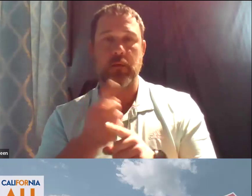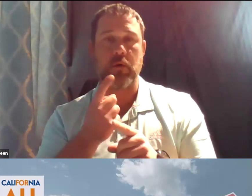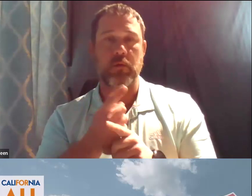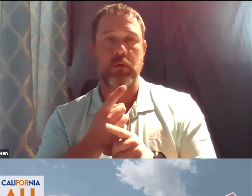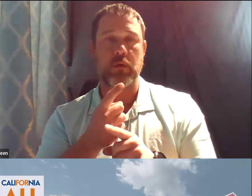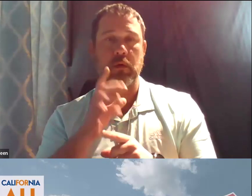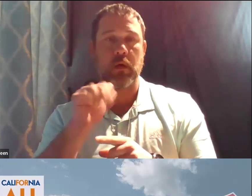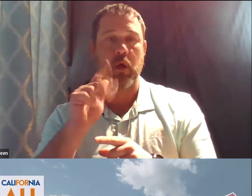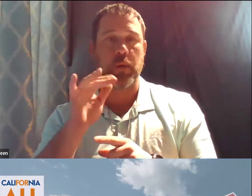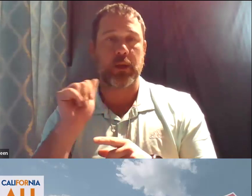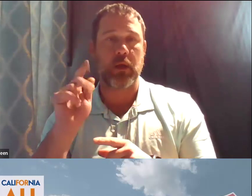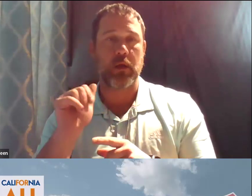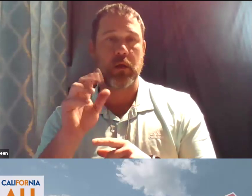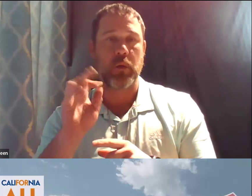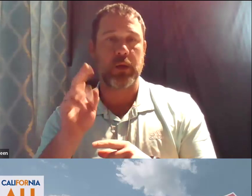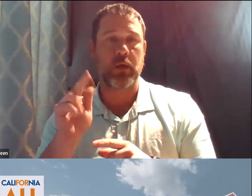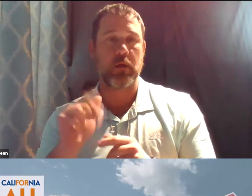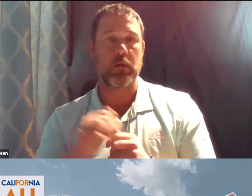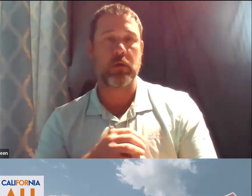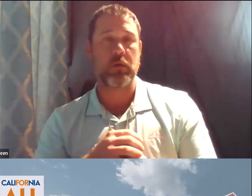but Kowena,